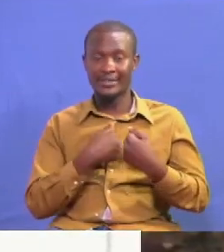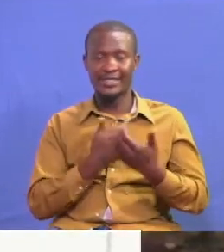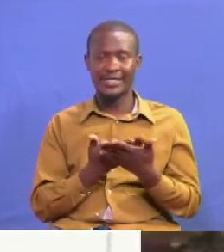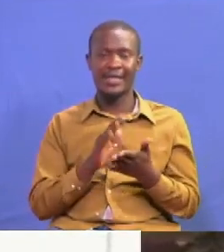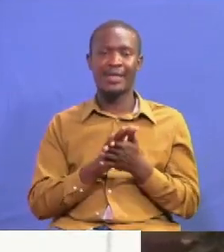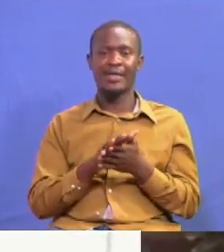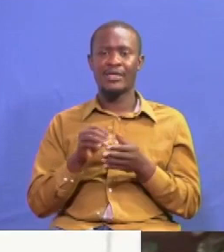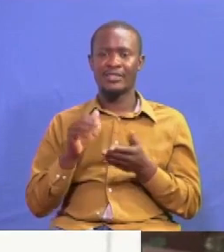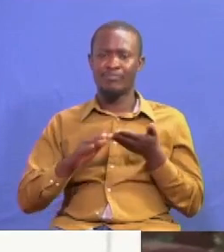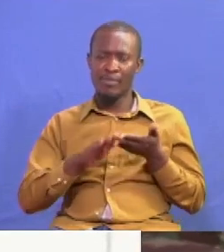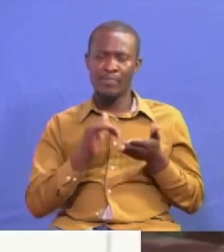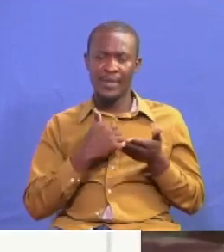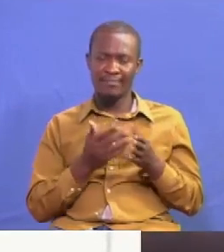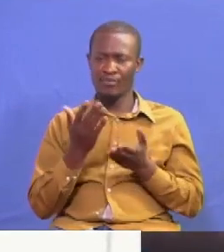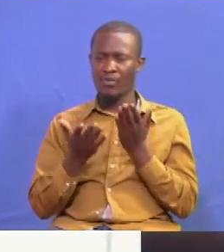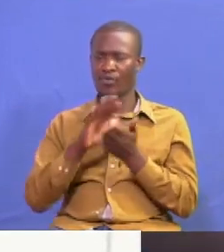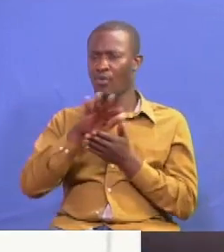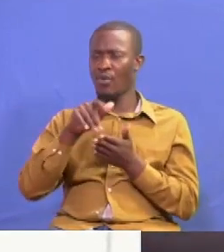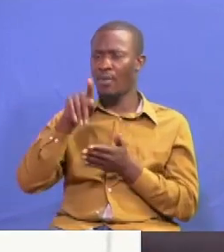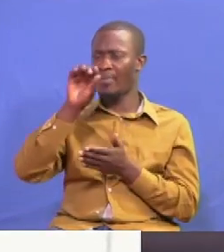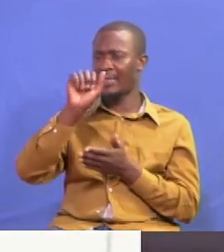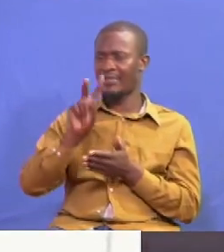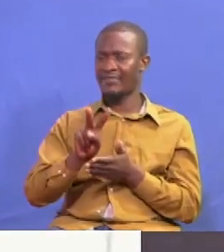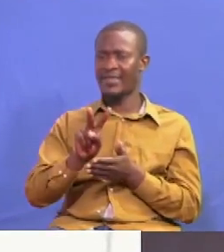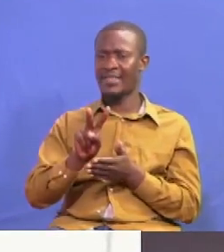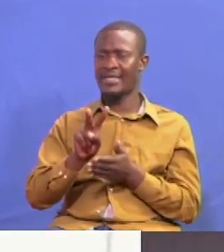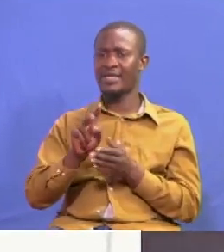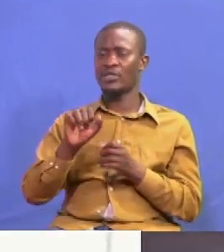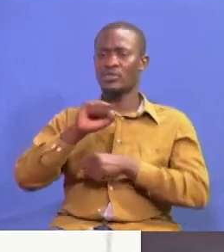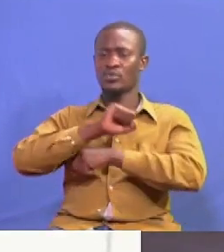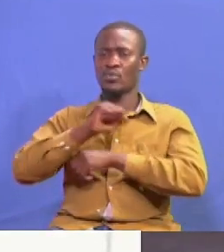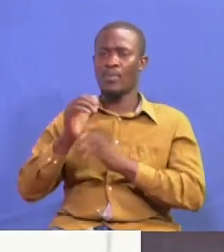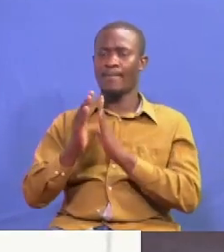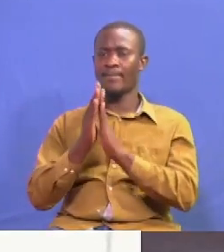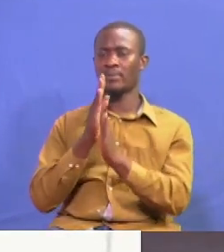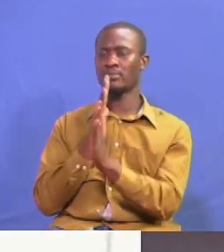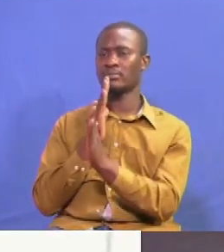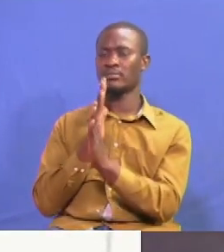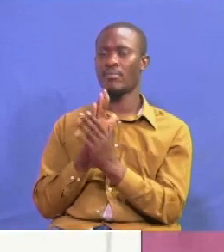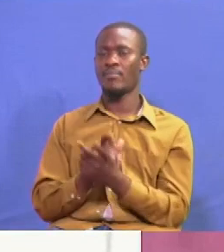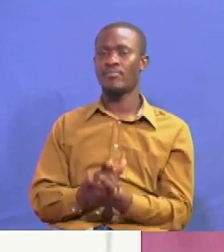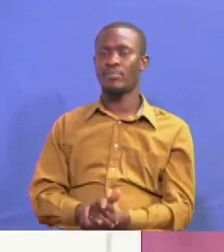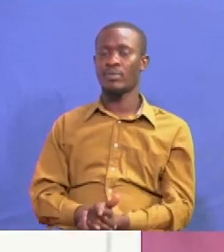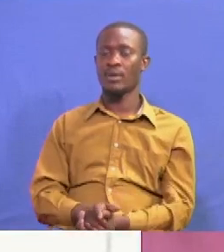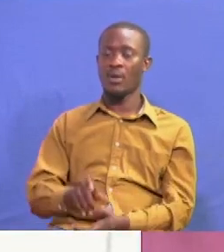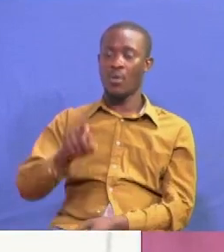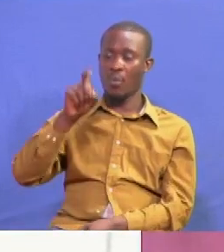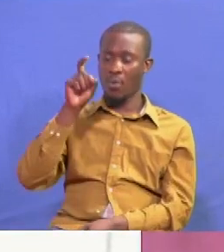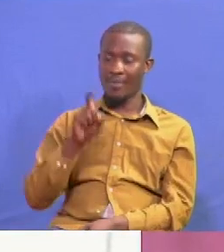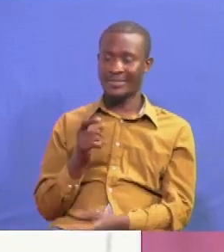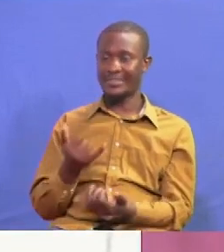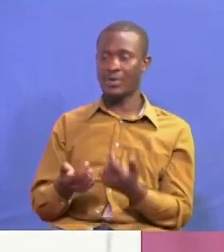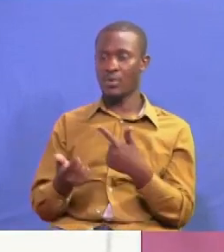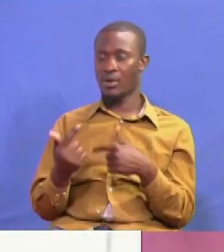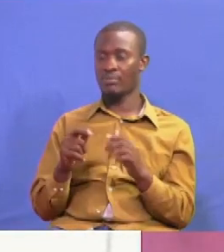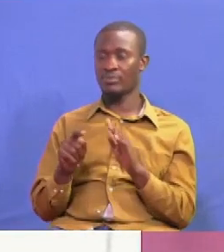speed limiting rules for all PSVs, including school buses and trucks. And we must now come to